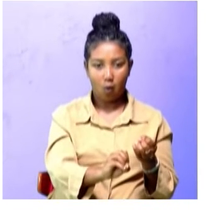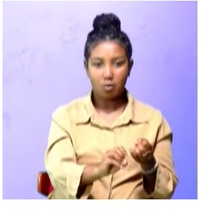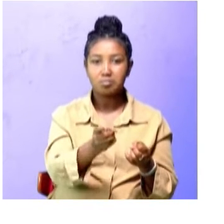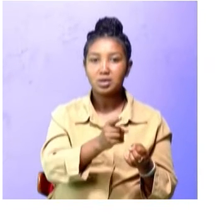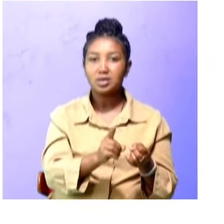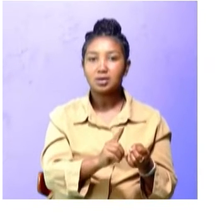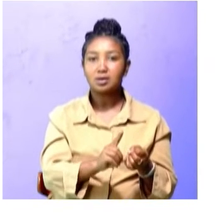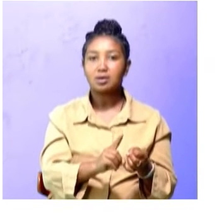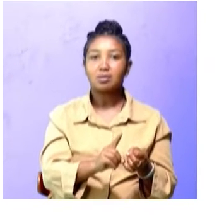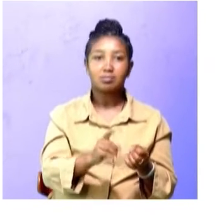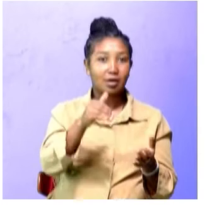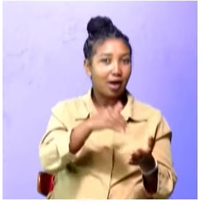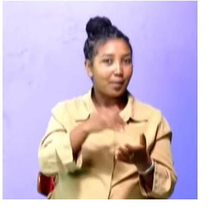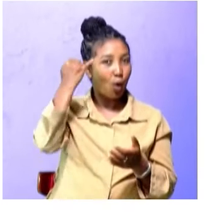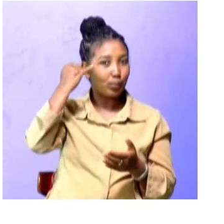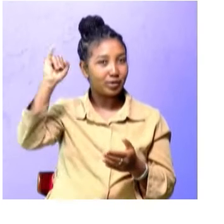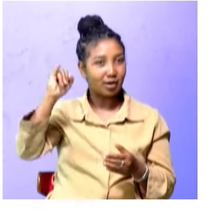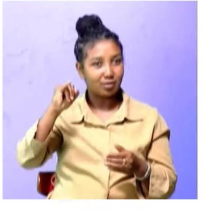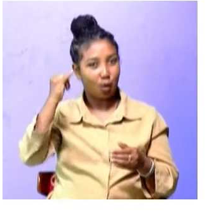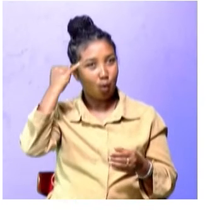means opinion again.